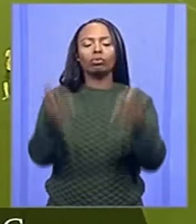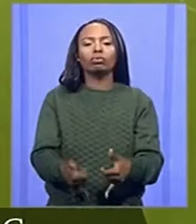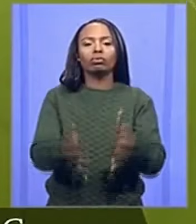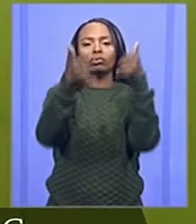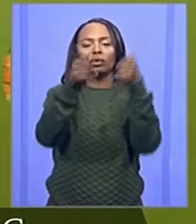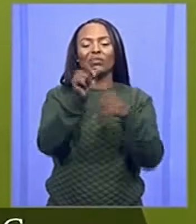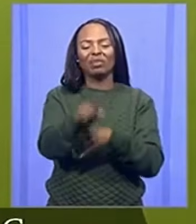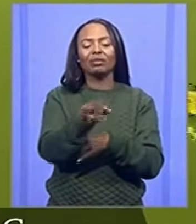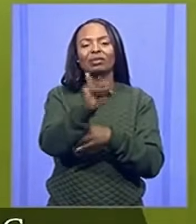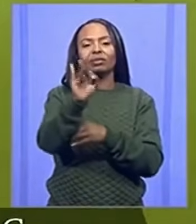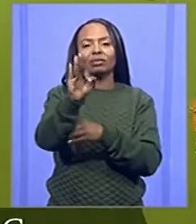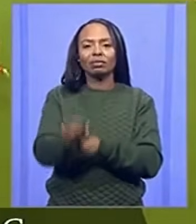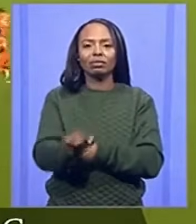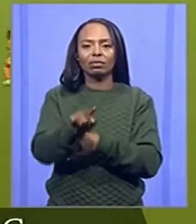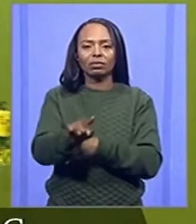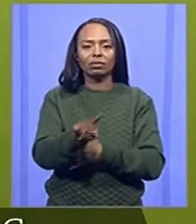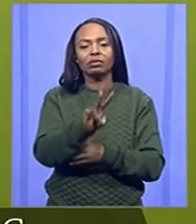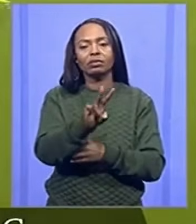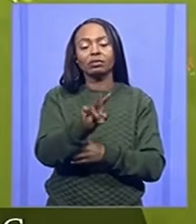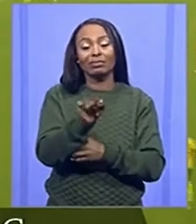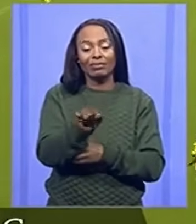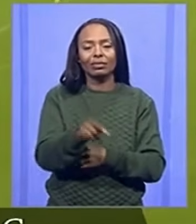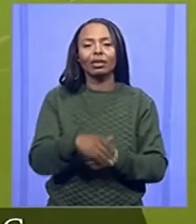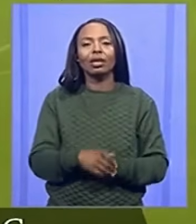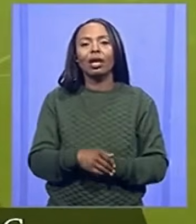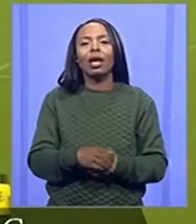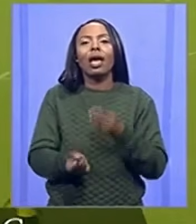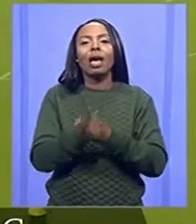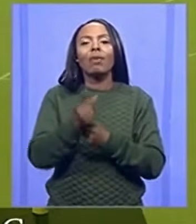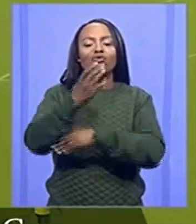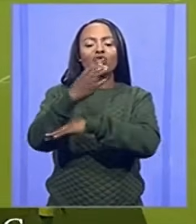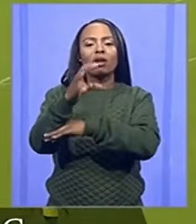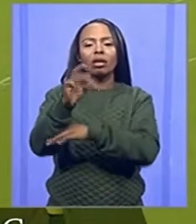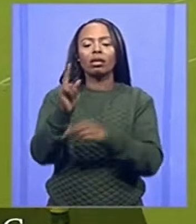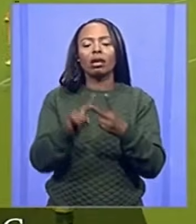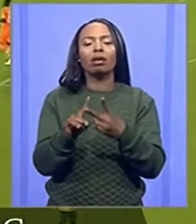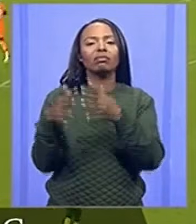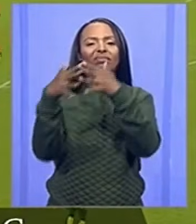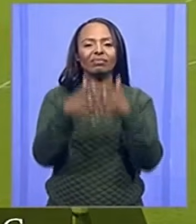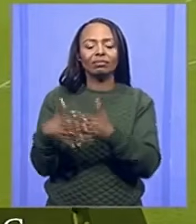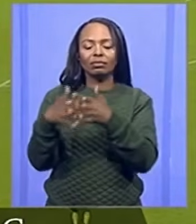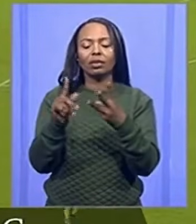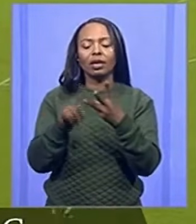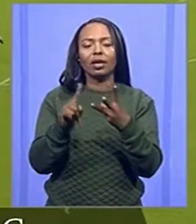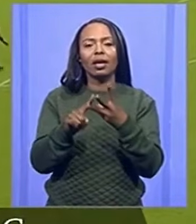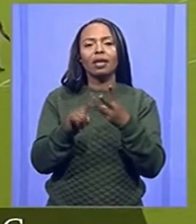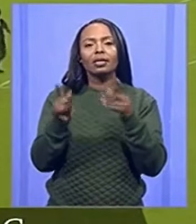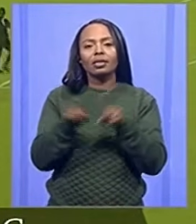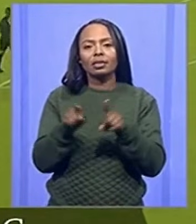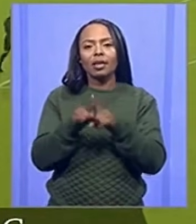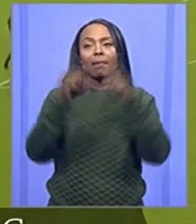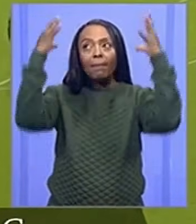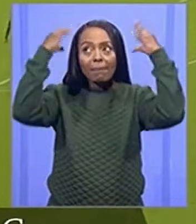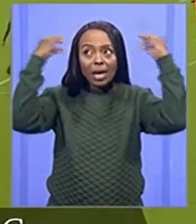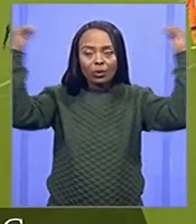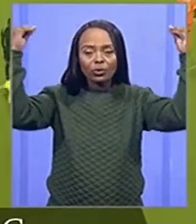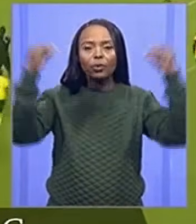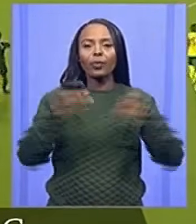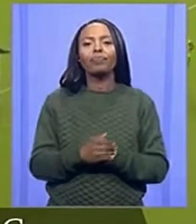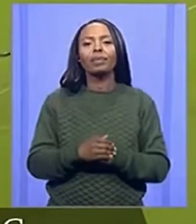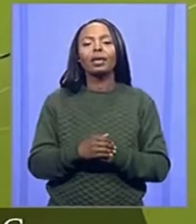sa lefatshe tšeo di tlogo swarelwa ka Canada, United States le Mexico. Bafana